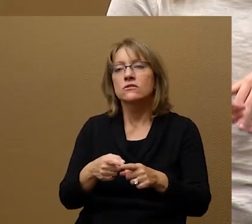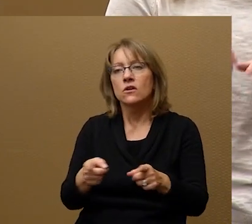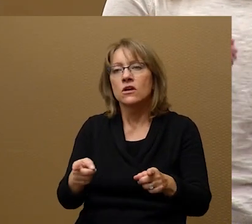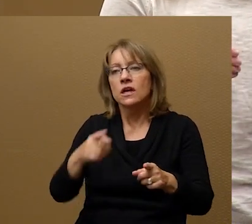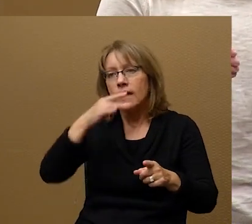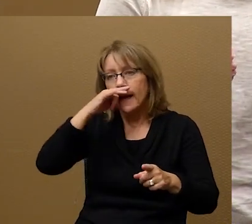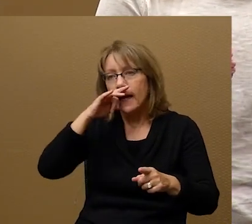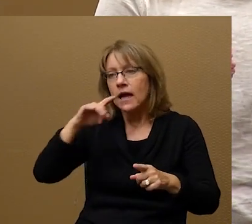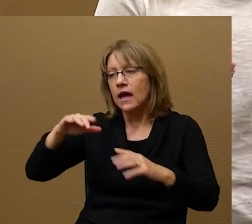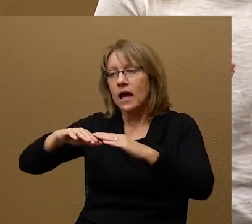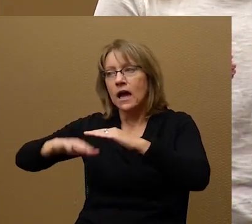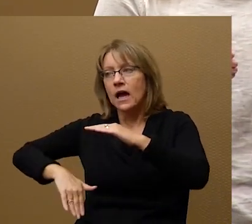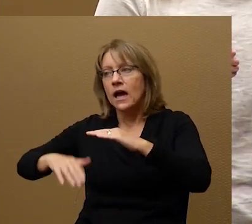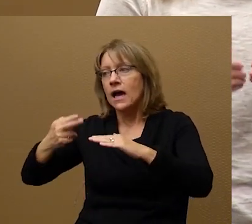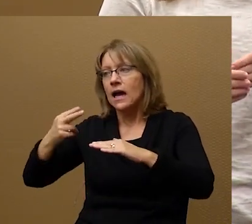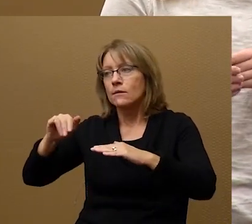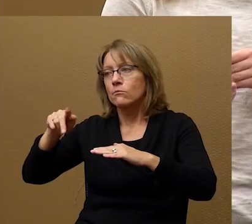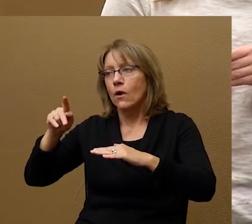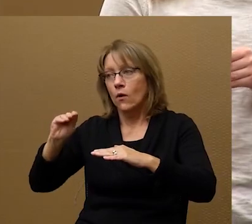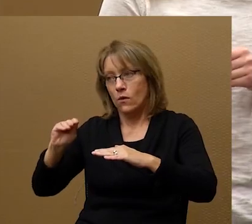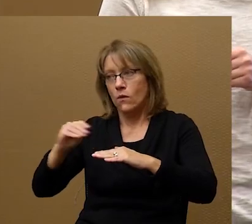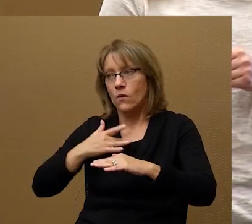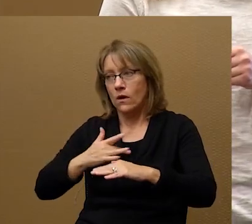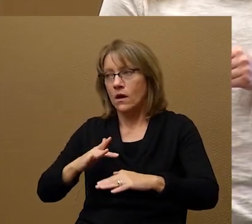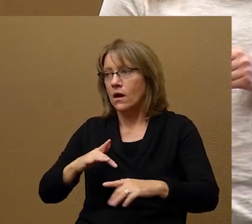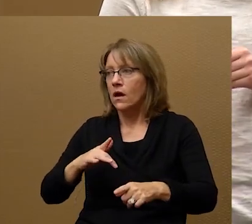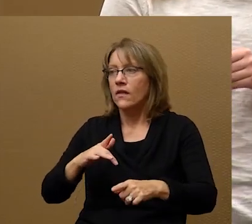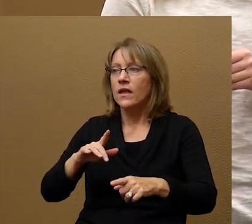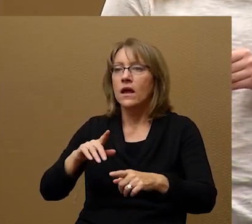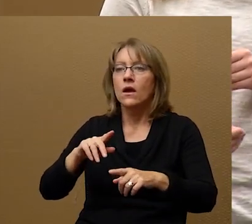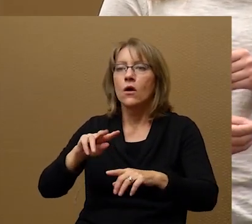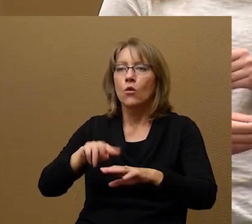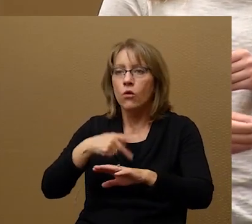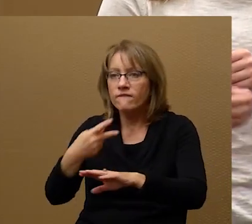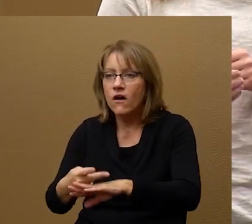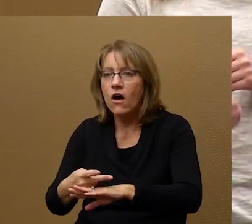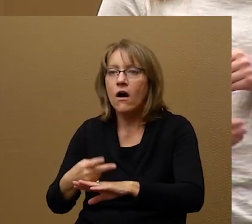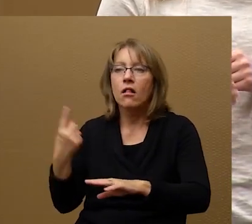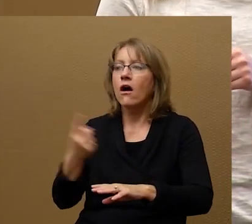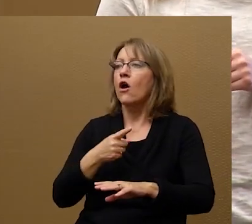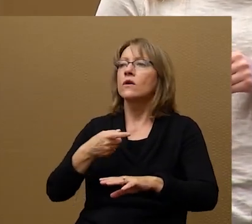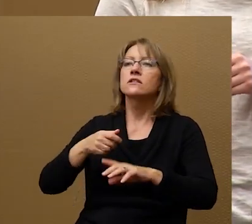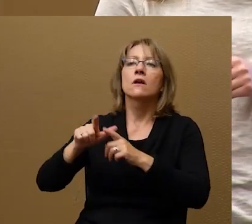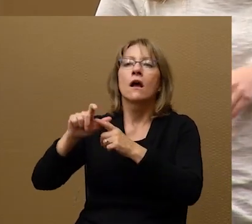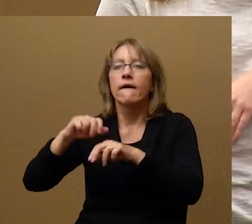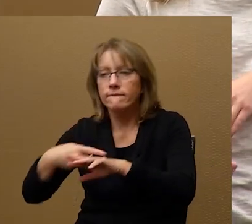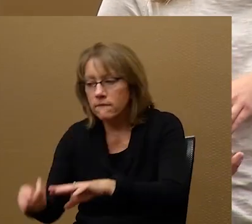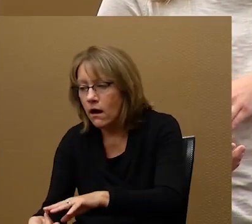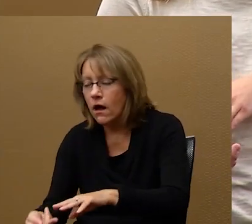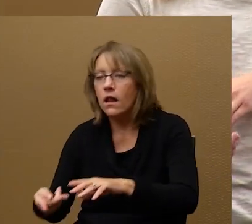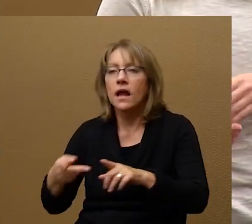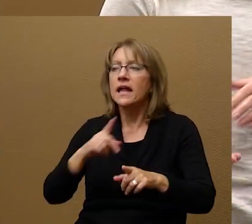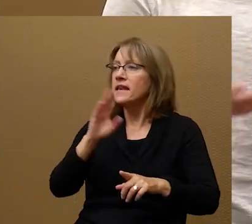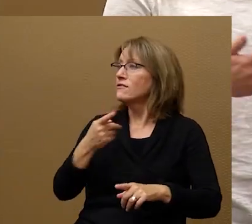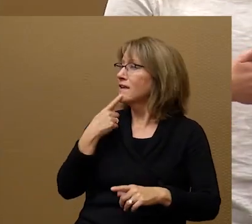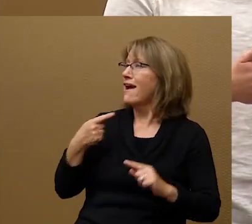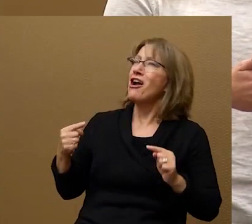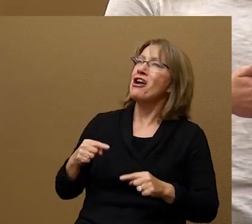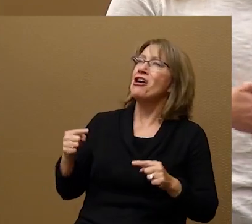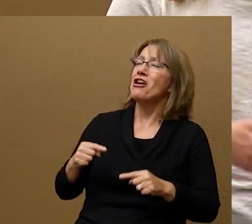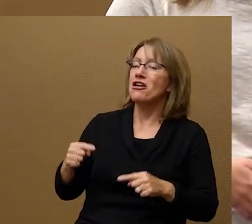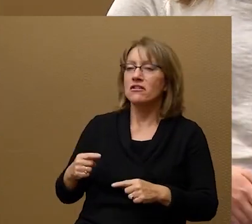are hyposensitive, they're the ones who fall nonstop and never express pain. Then